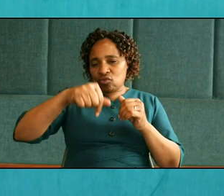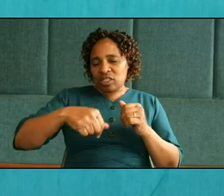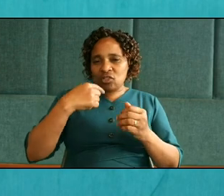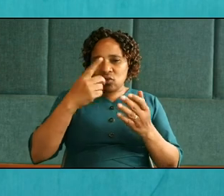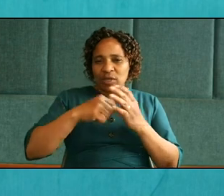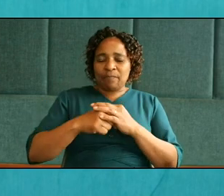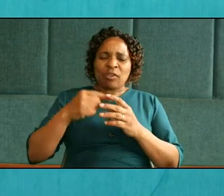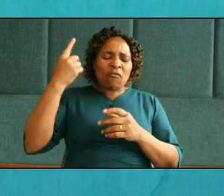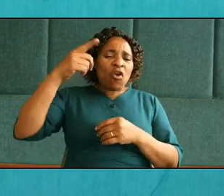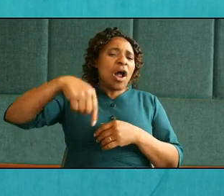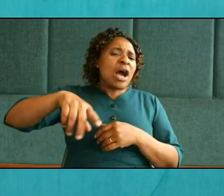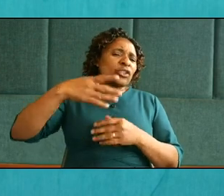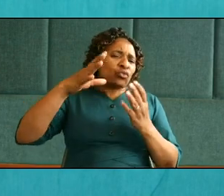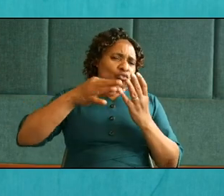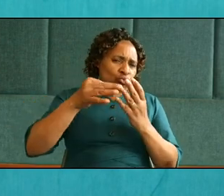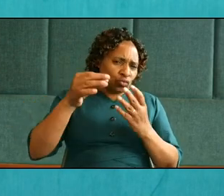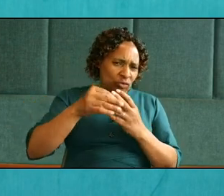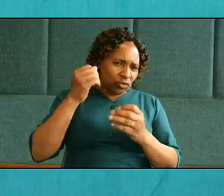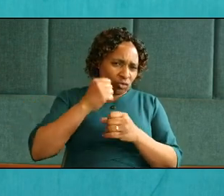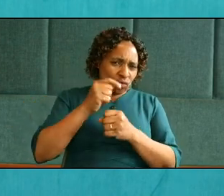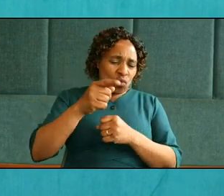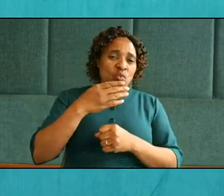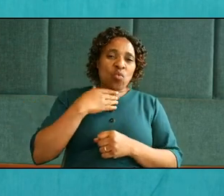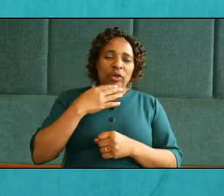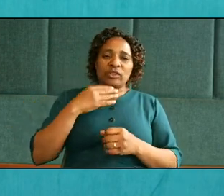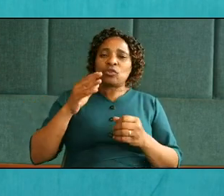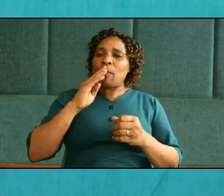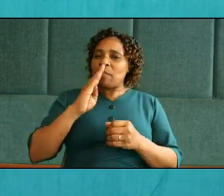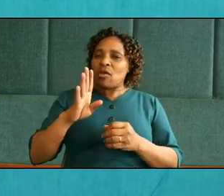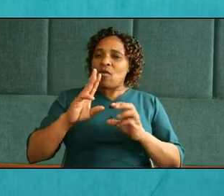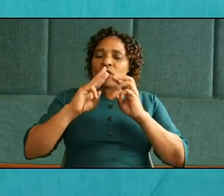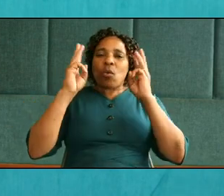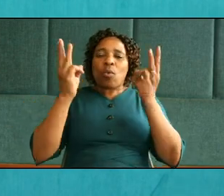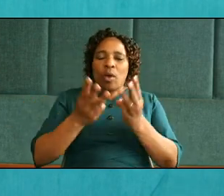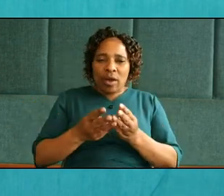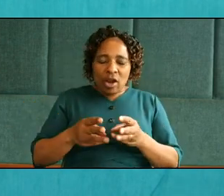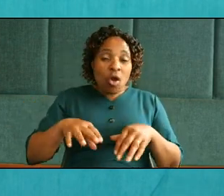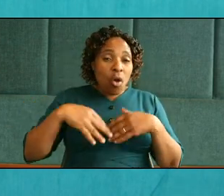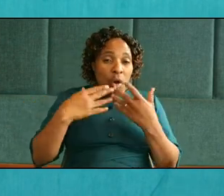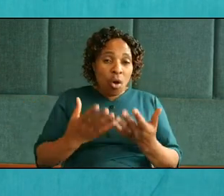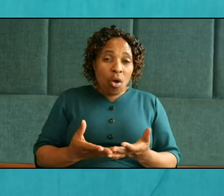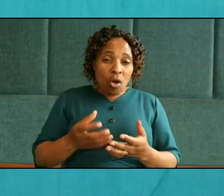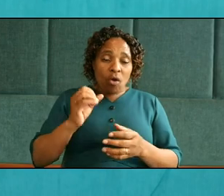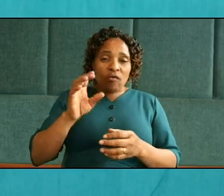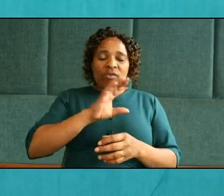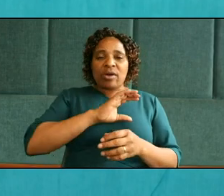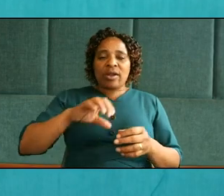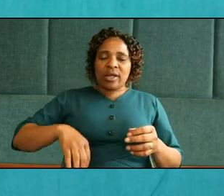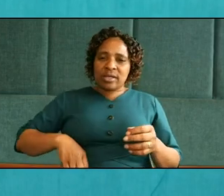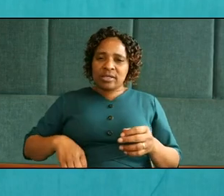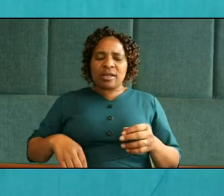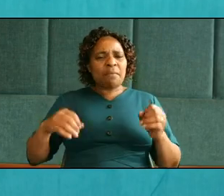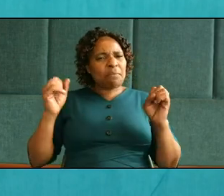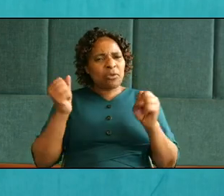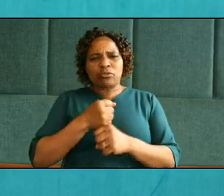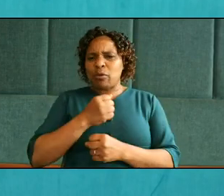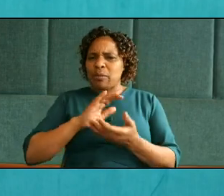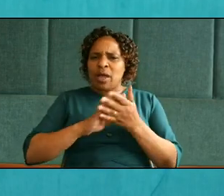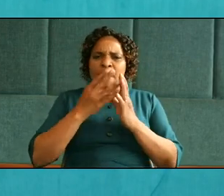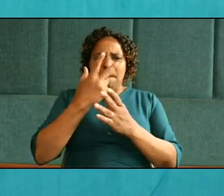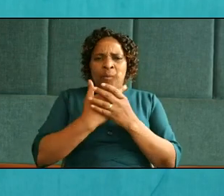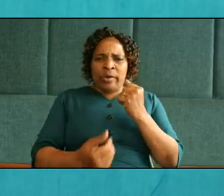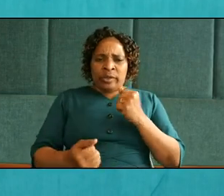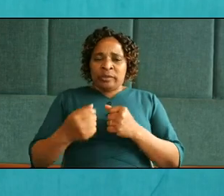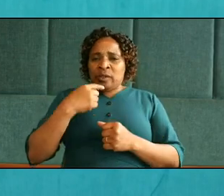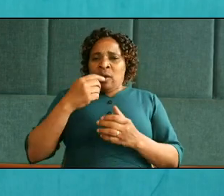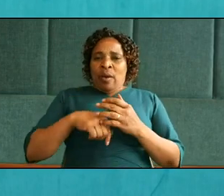it is for us to choose. Do you want to be of the world or do you want to be of Christ. And you cannot be both, because we are told that